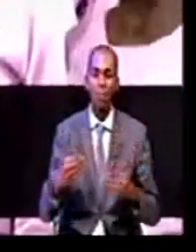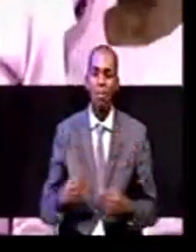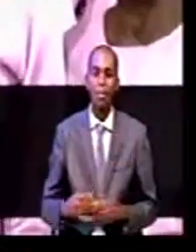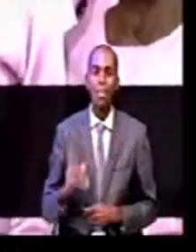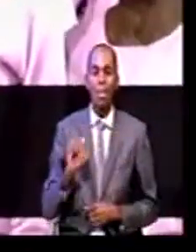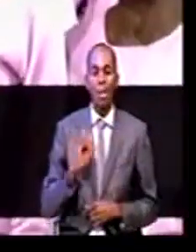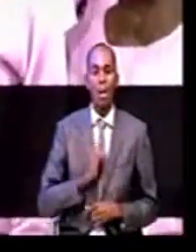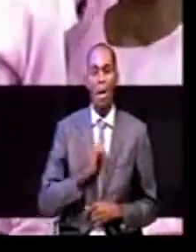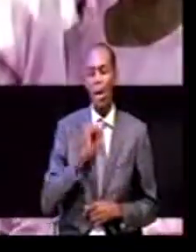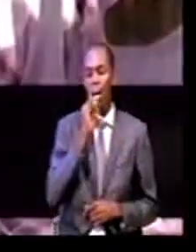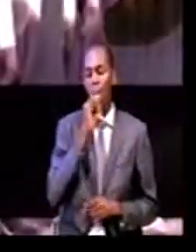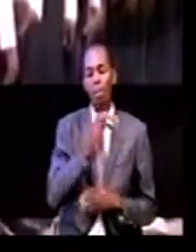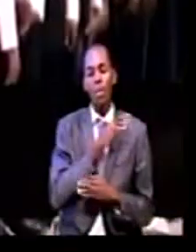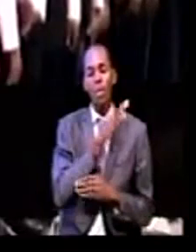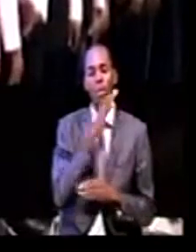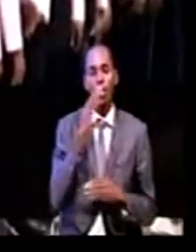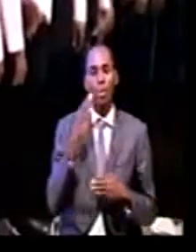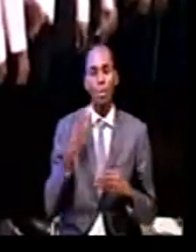I am